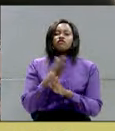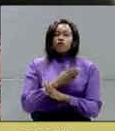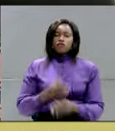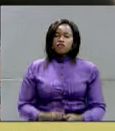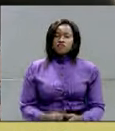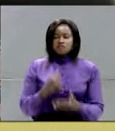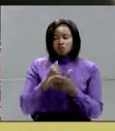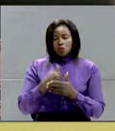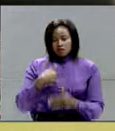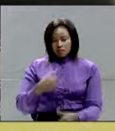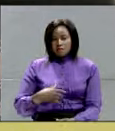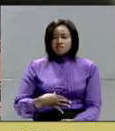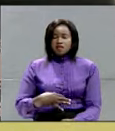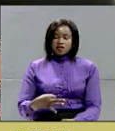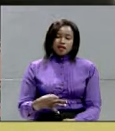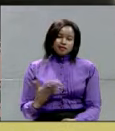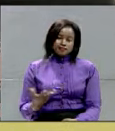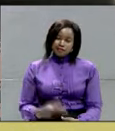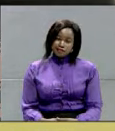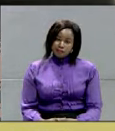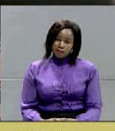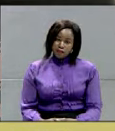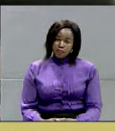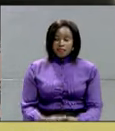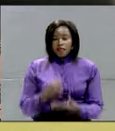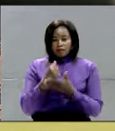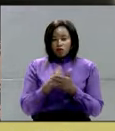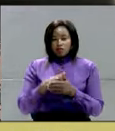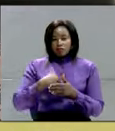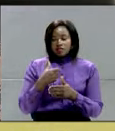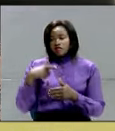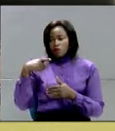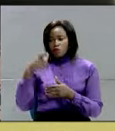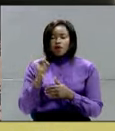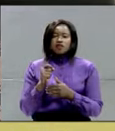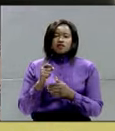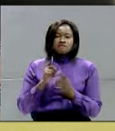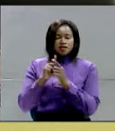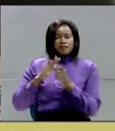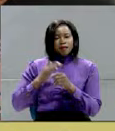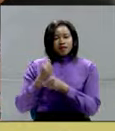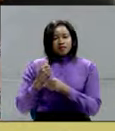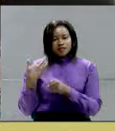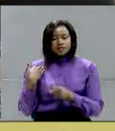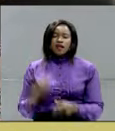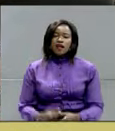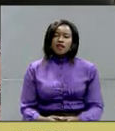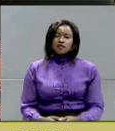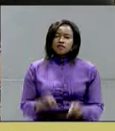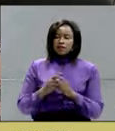yet so I went to my sister. I remember going to my sister, and then he came looking for